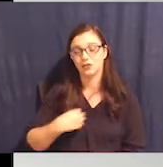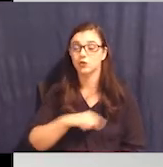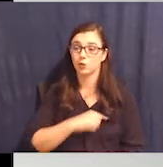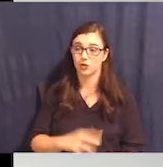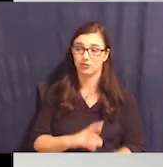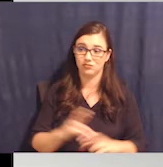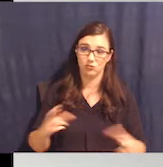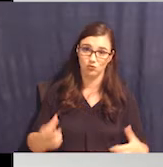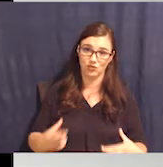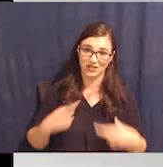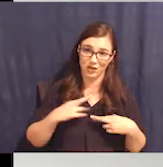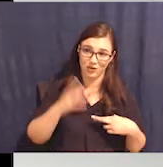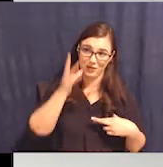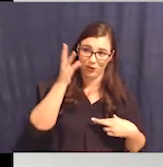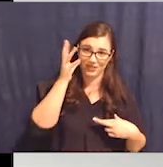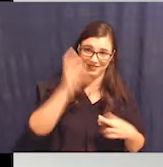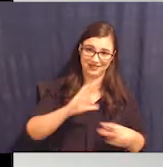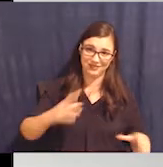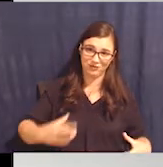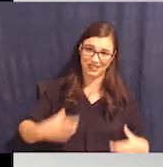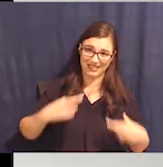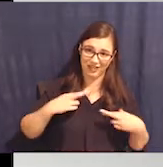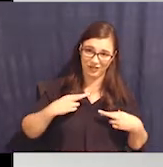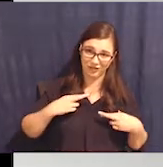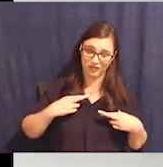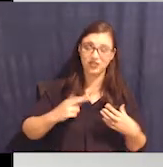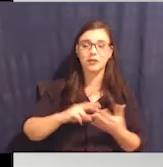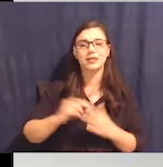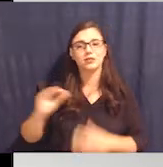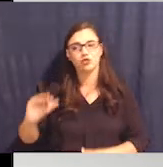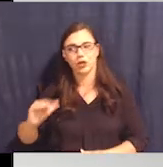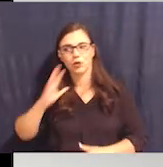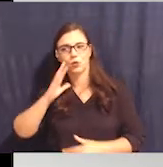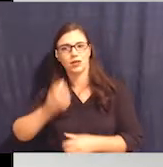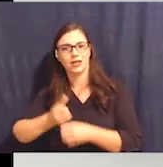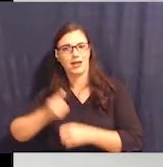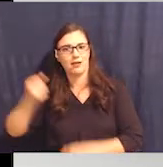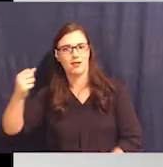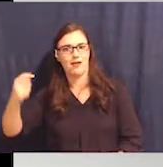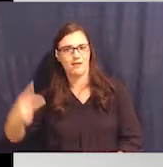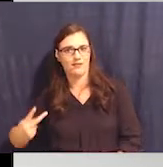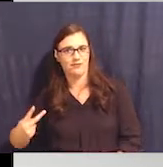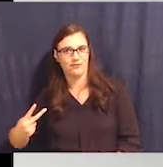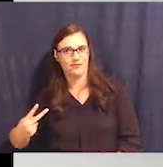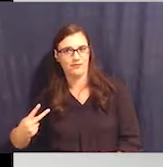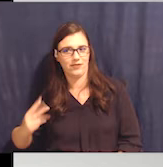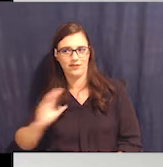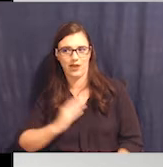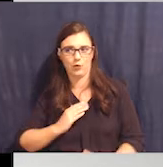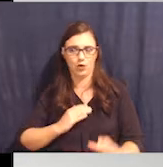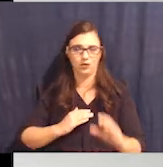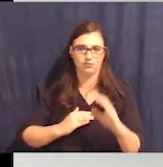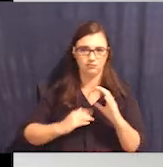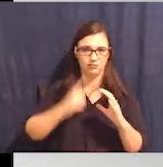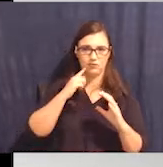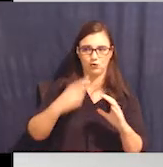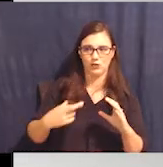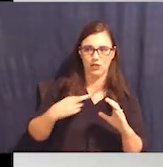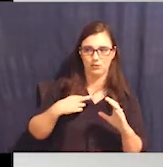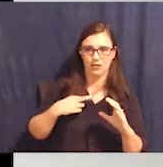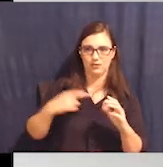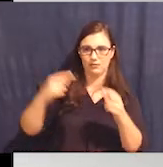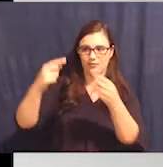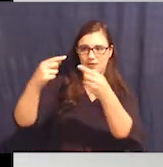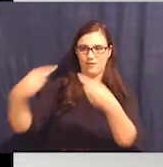benefits, so that when we retire, as the parents, we retire, our child will get 1/2 of what we would get as